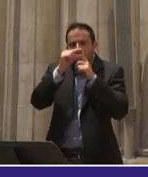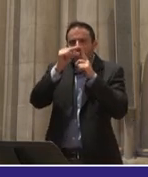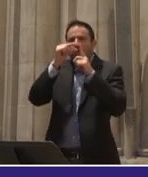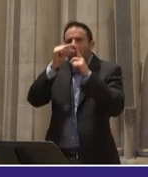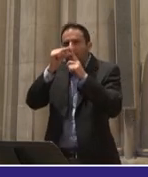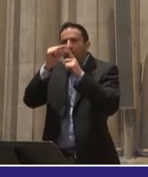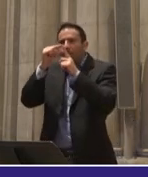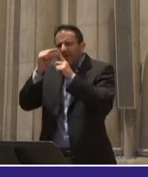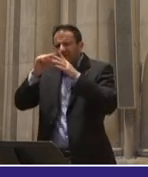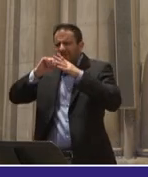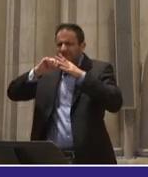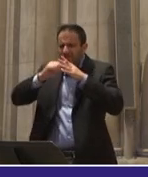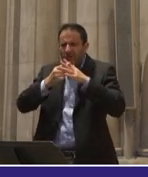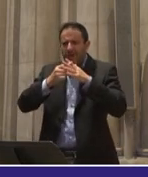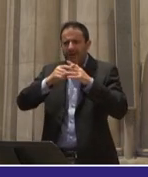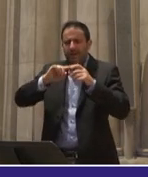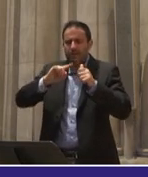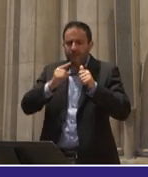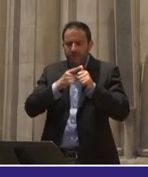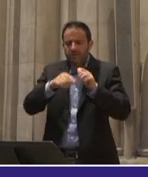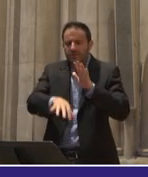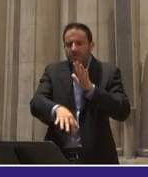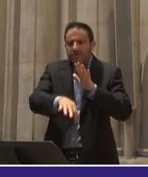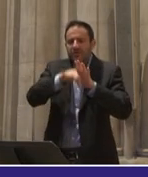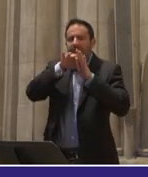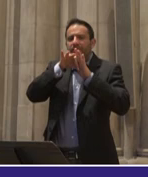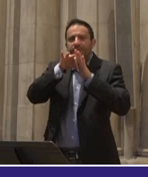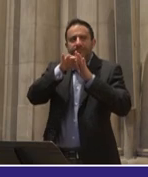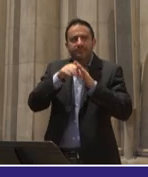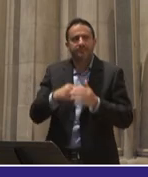with the first, discover.